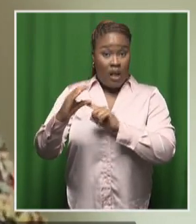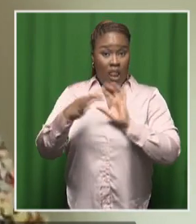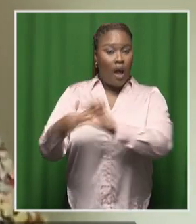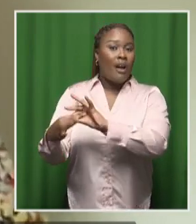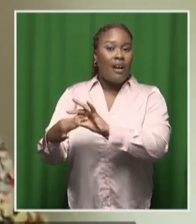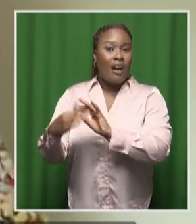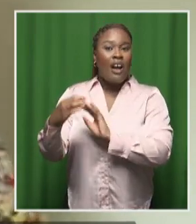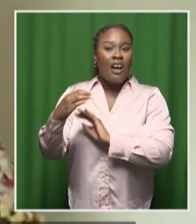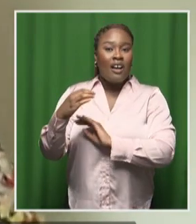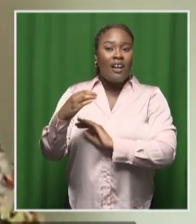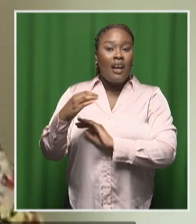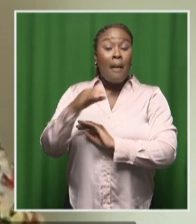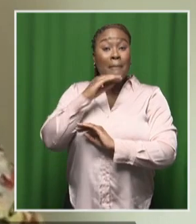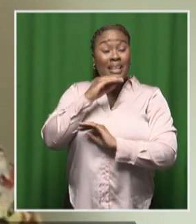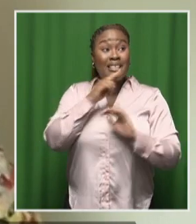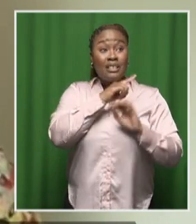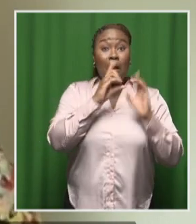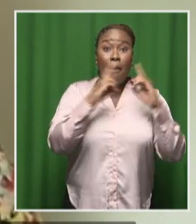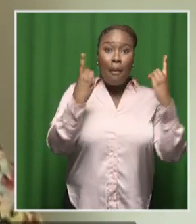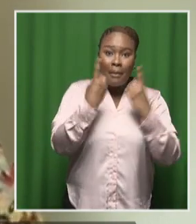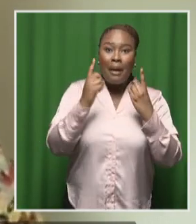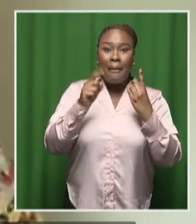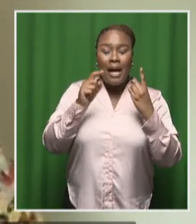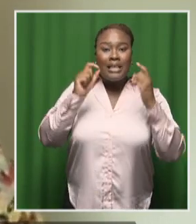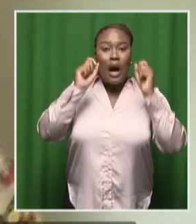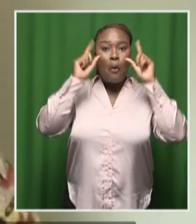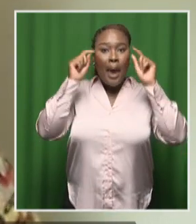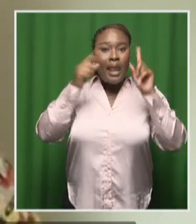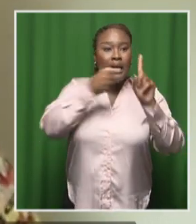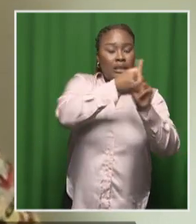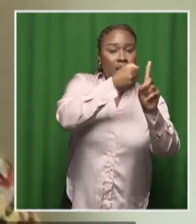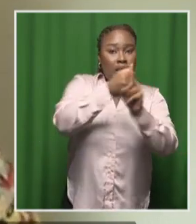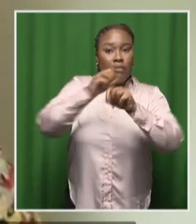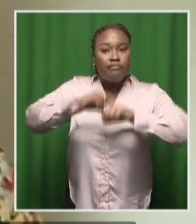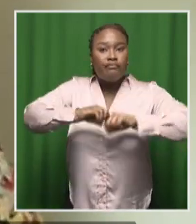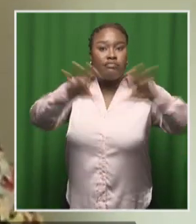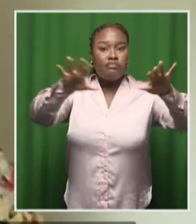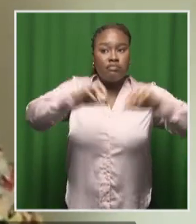department must make this more available to be able to ensure